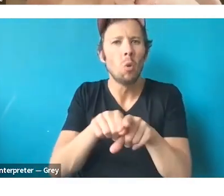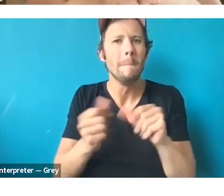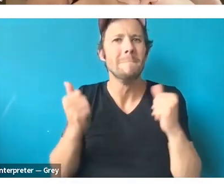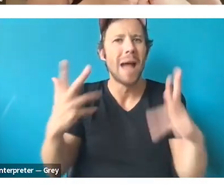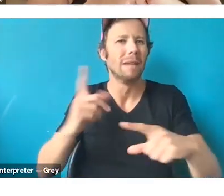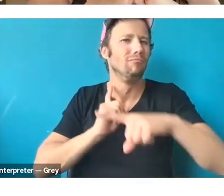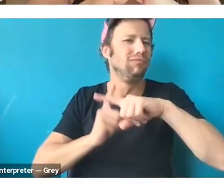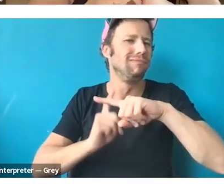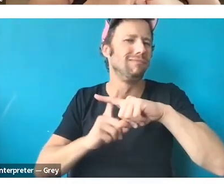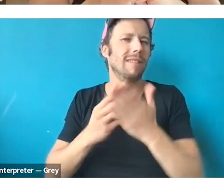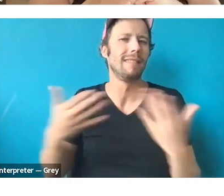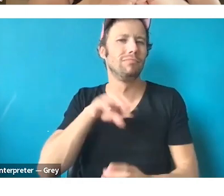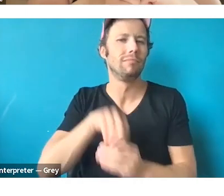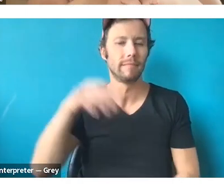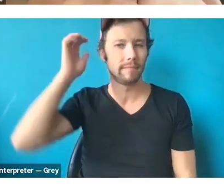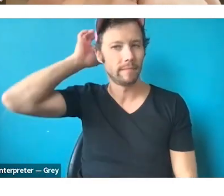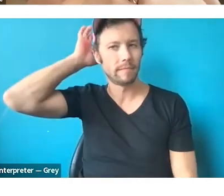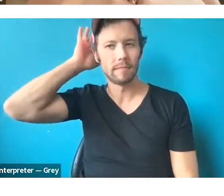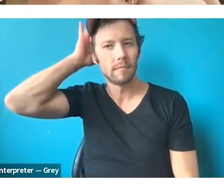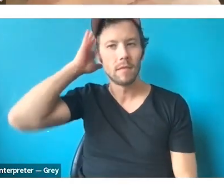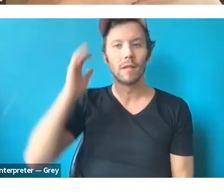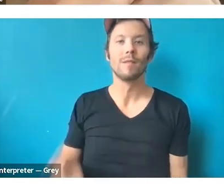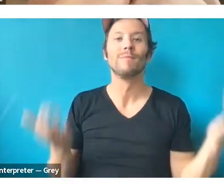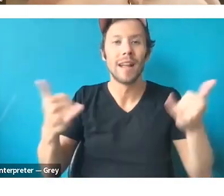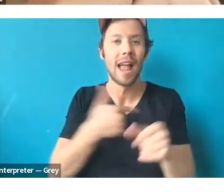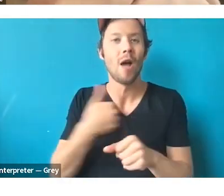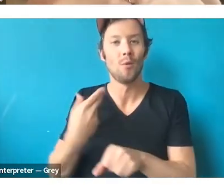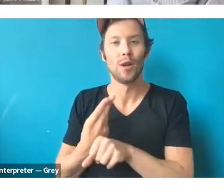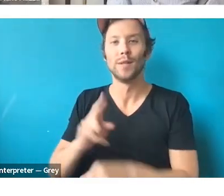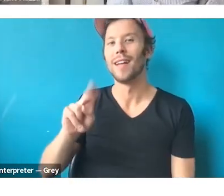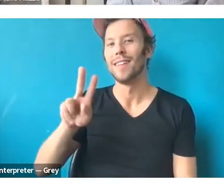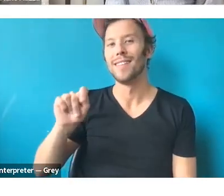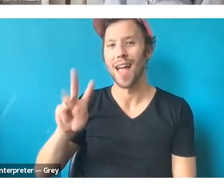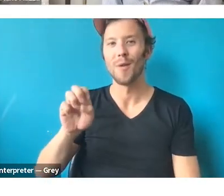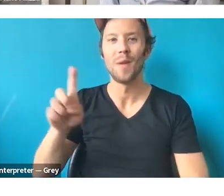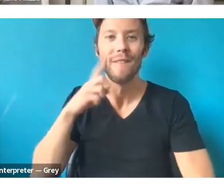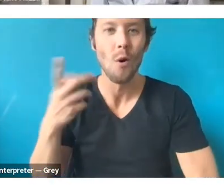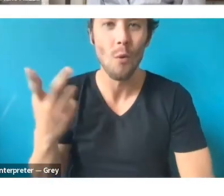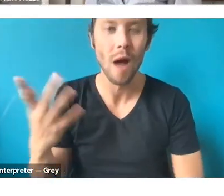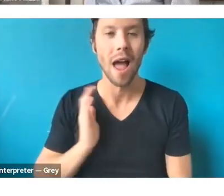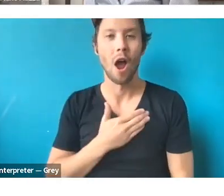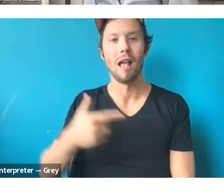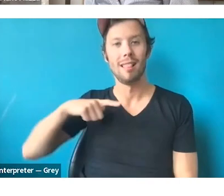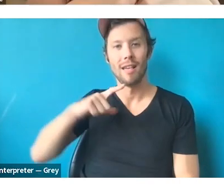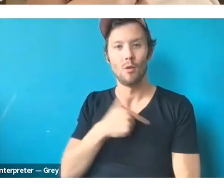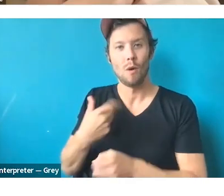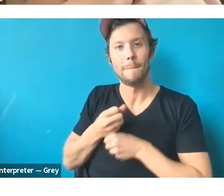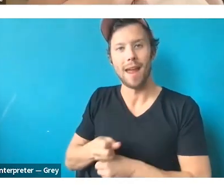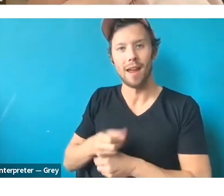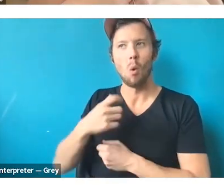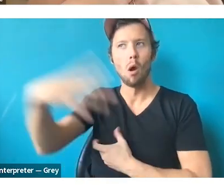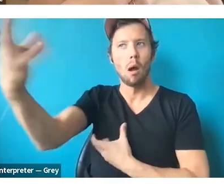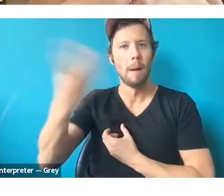are experimenting and trying to grow the leather with that kind of tea. Oh, cool. Interesting, because there's so much of it